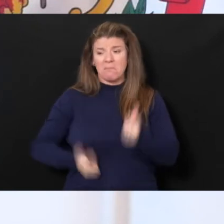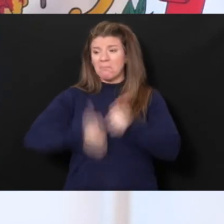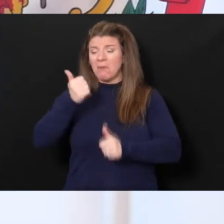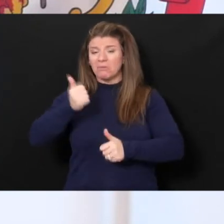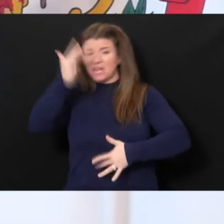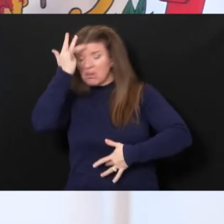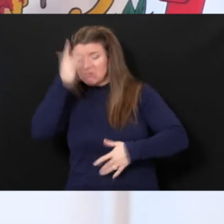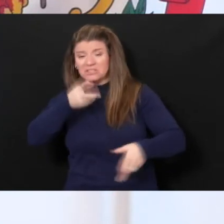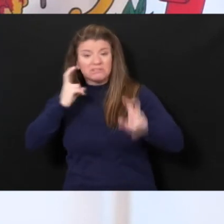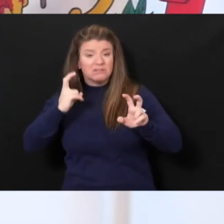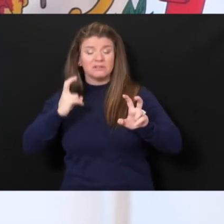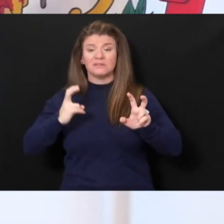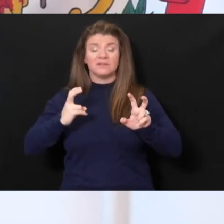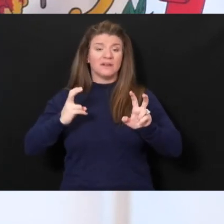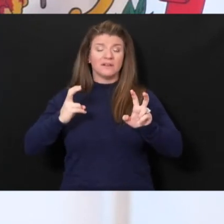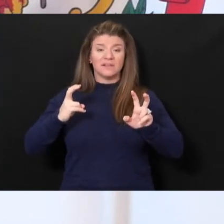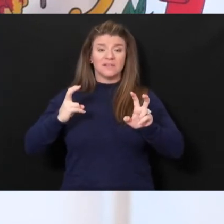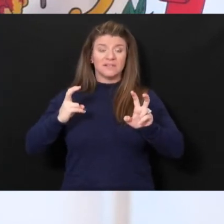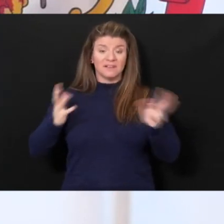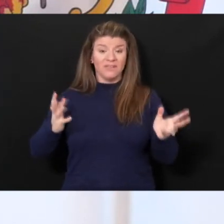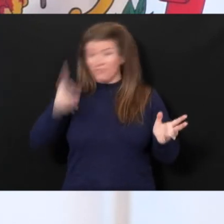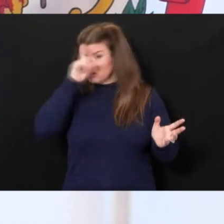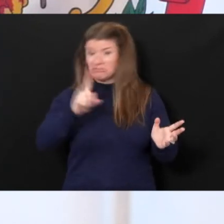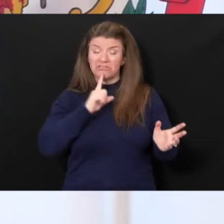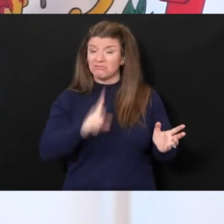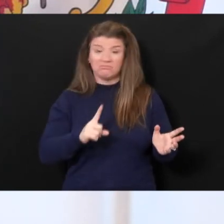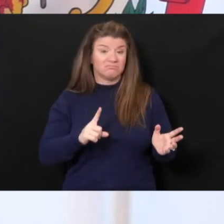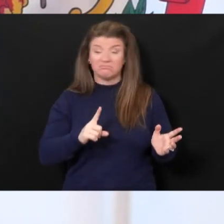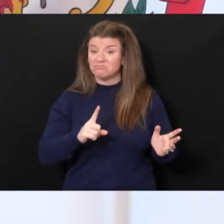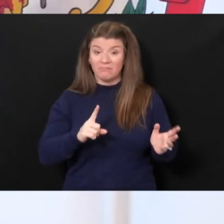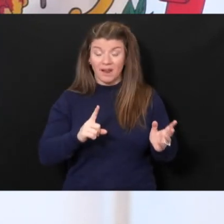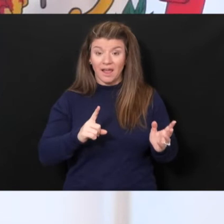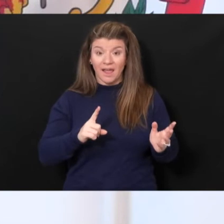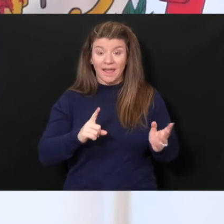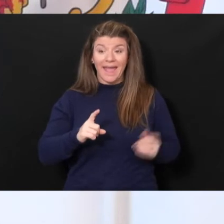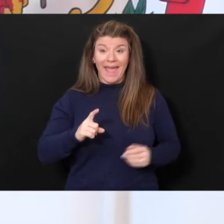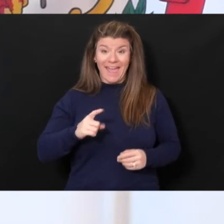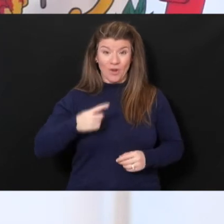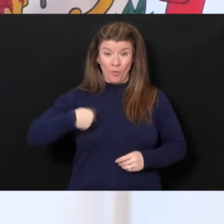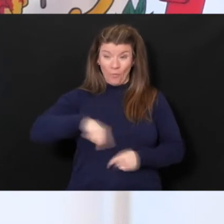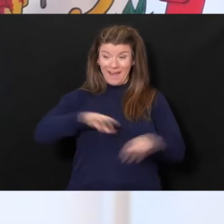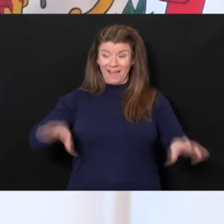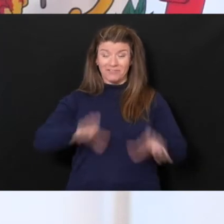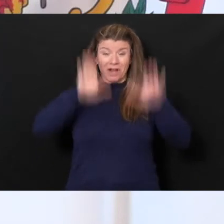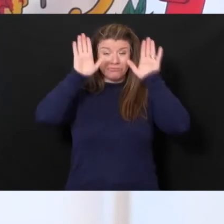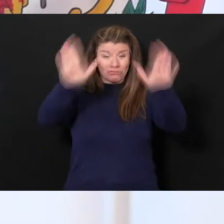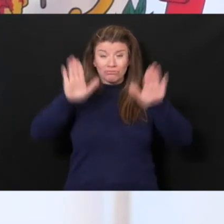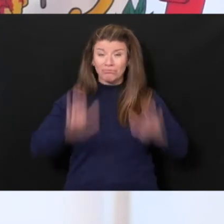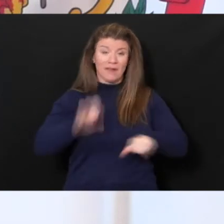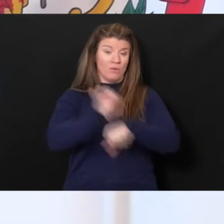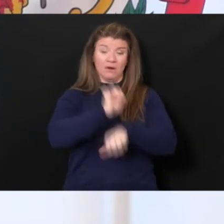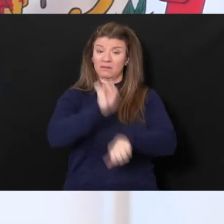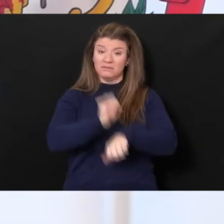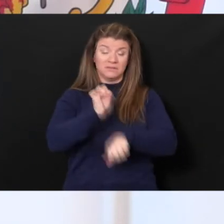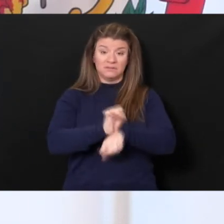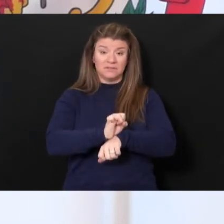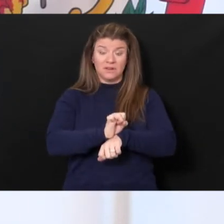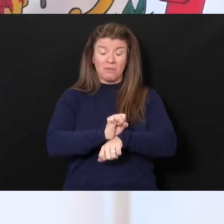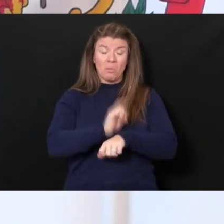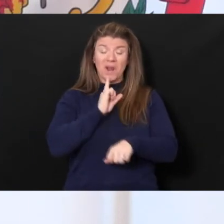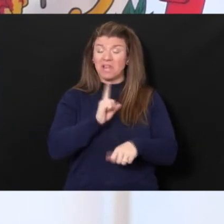chronic illnesses, and absolutely, we have knocked it out of the park. Almost a